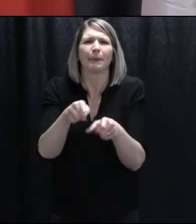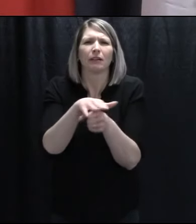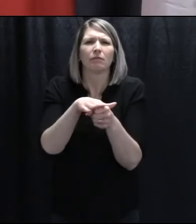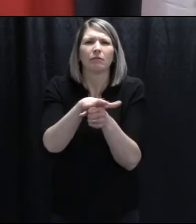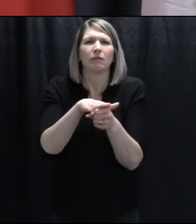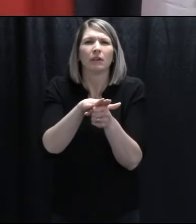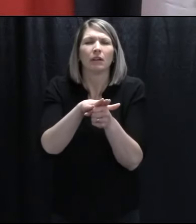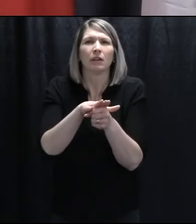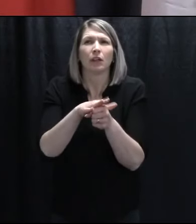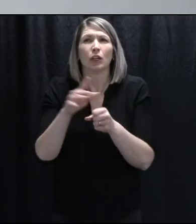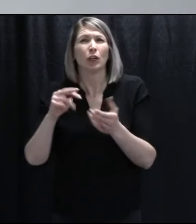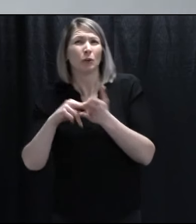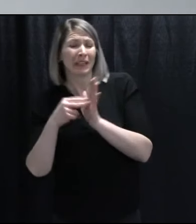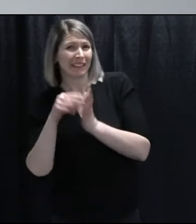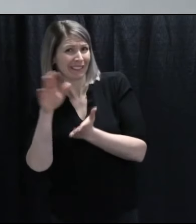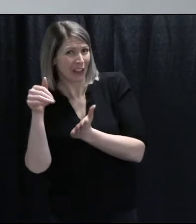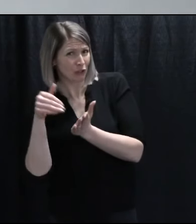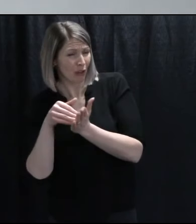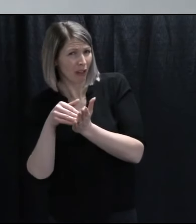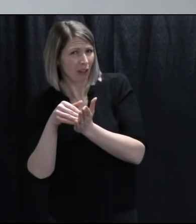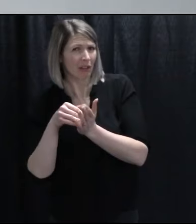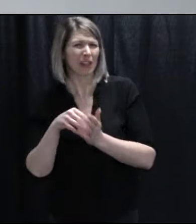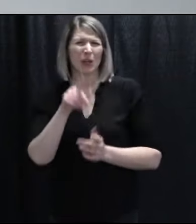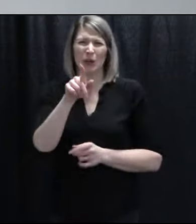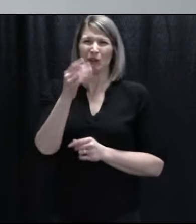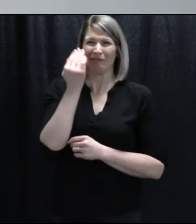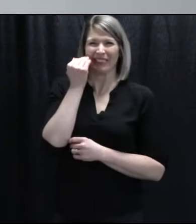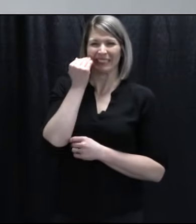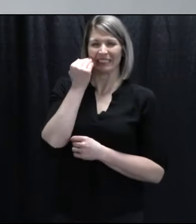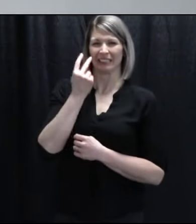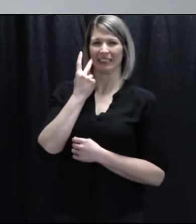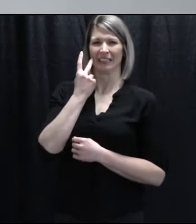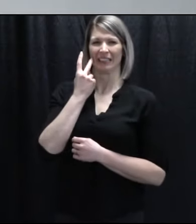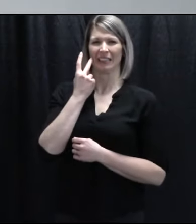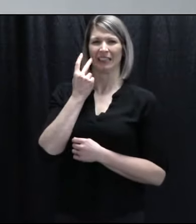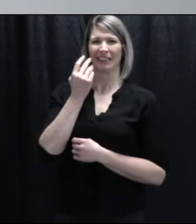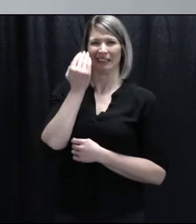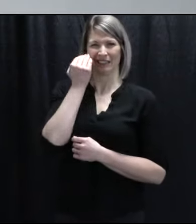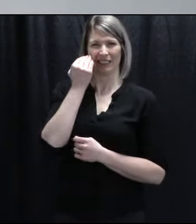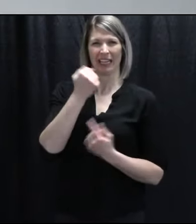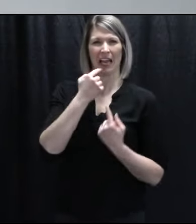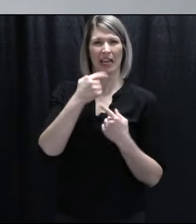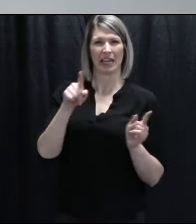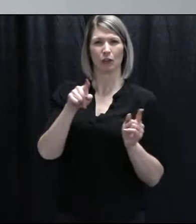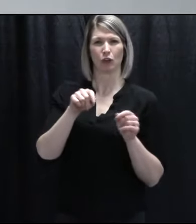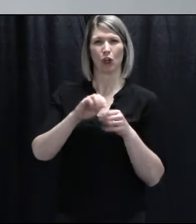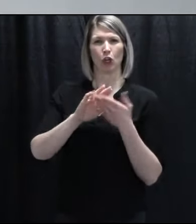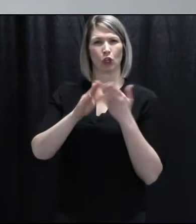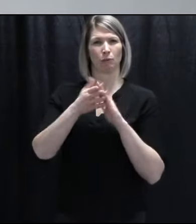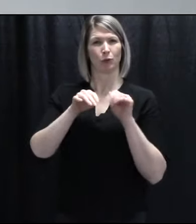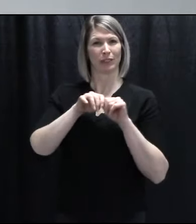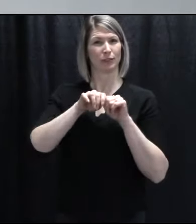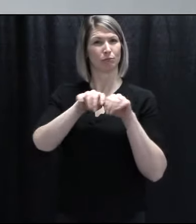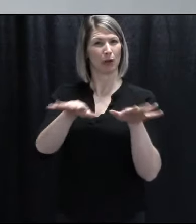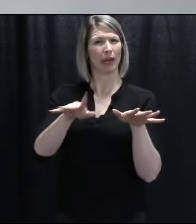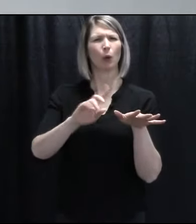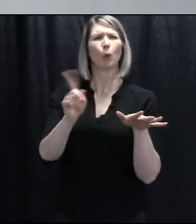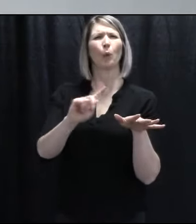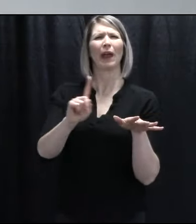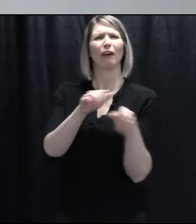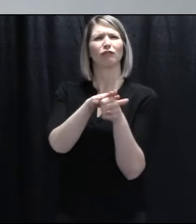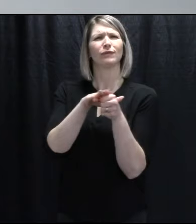In Central, you mean, or in? The case that you saw reported today with the community spread, is there a location on